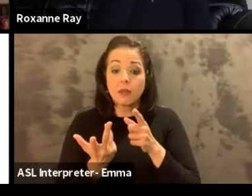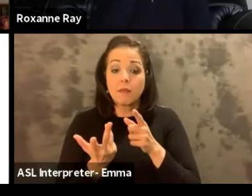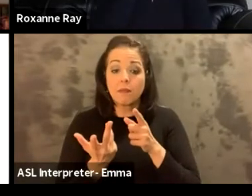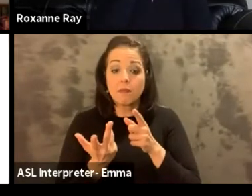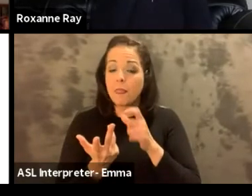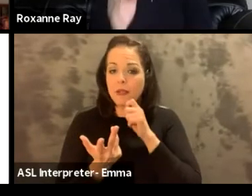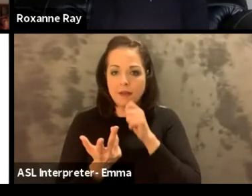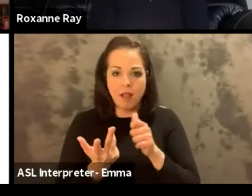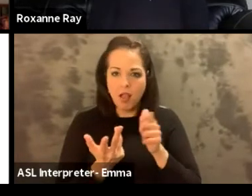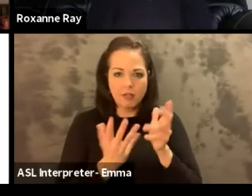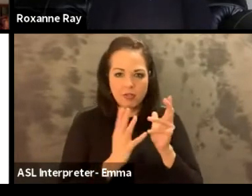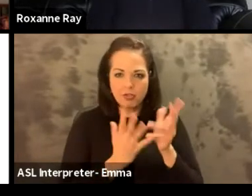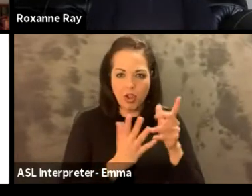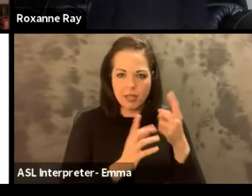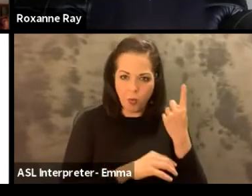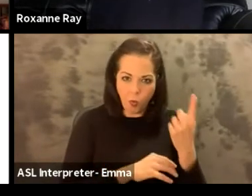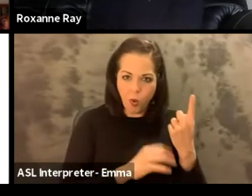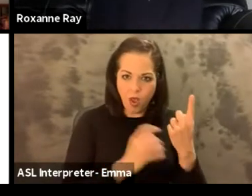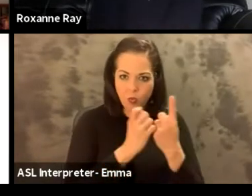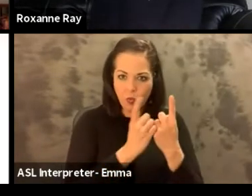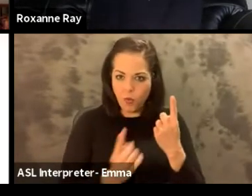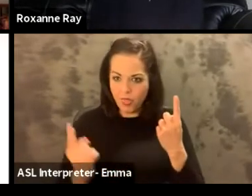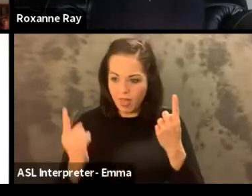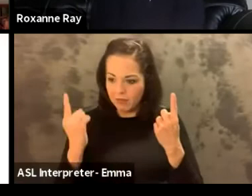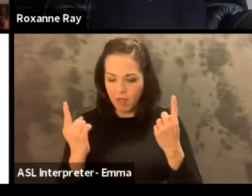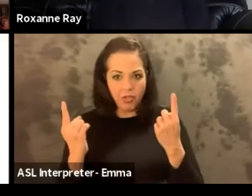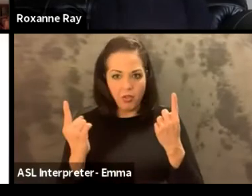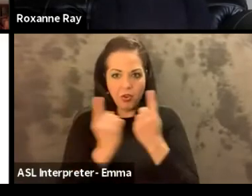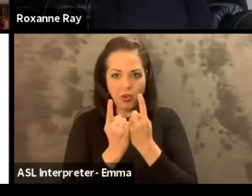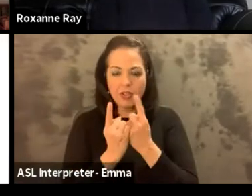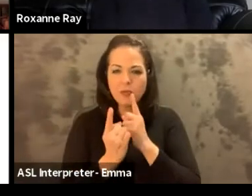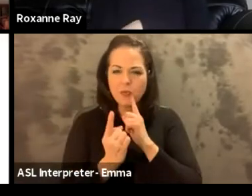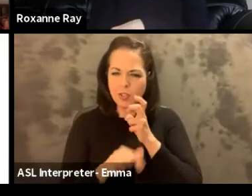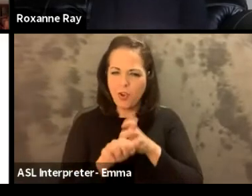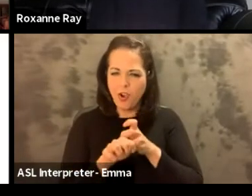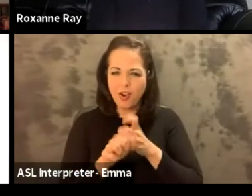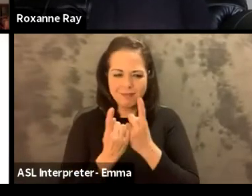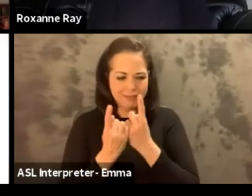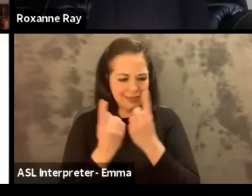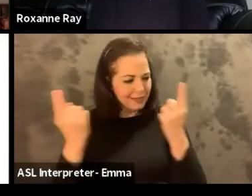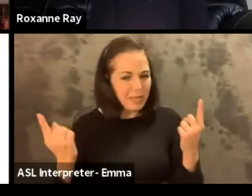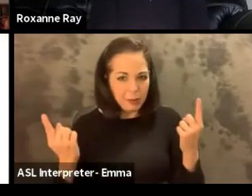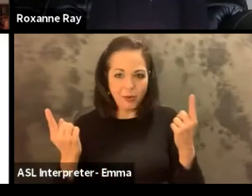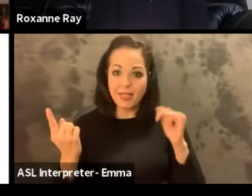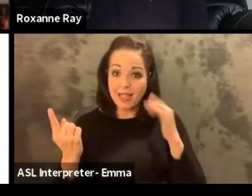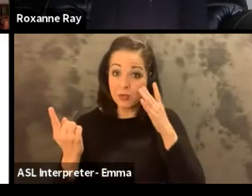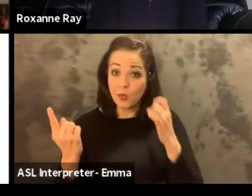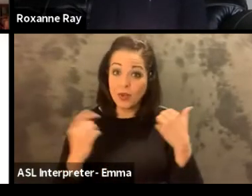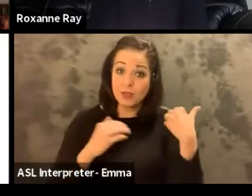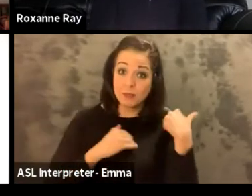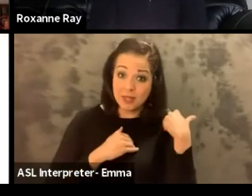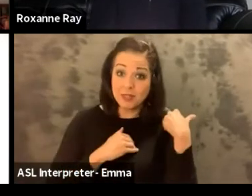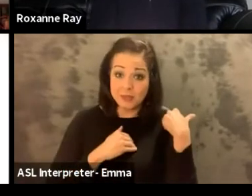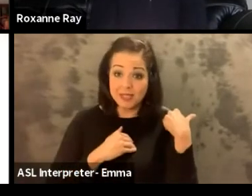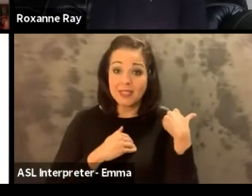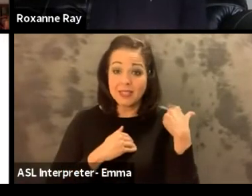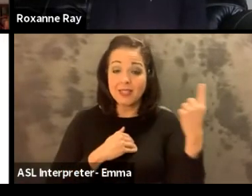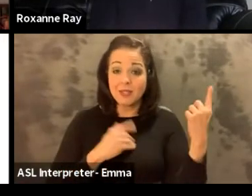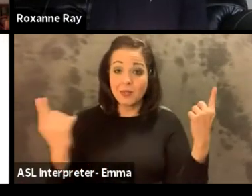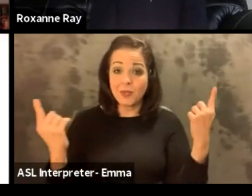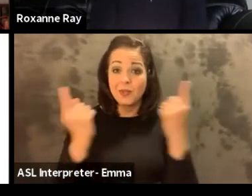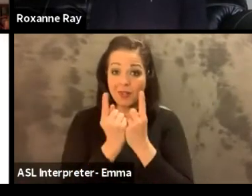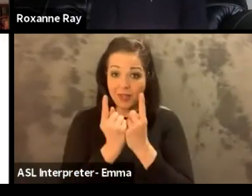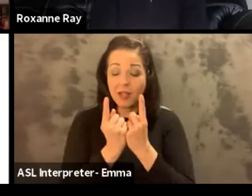not talking about one without the other, I think is really hard to do. And so that's why there's such a responsibility for